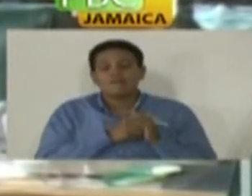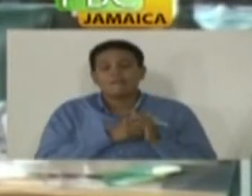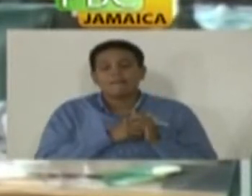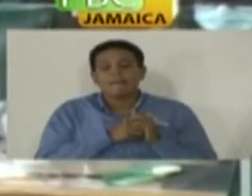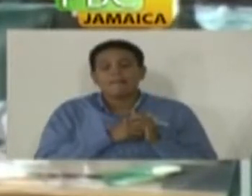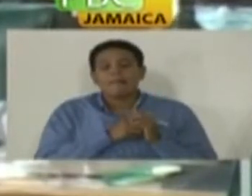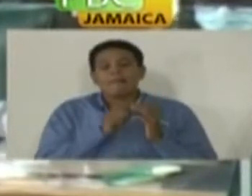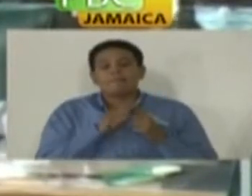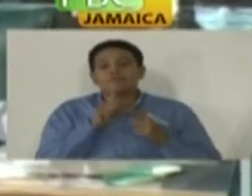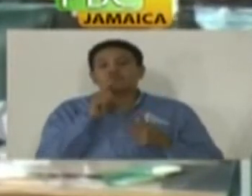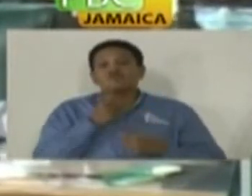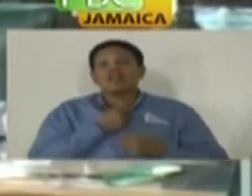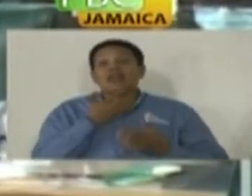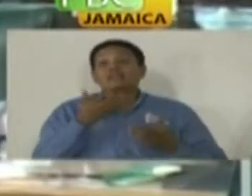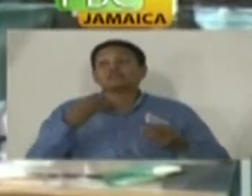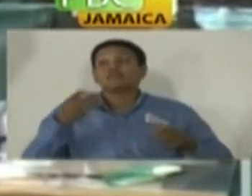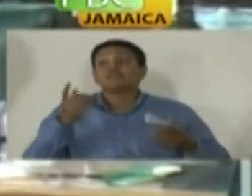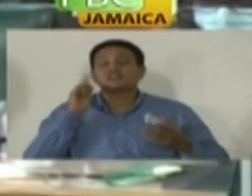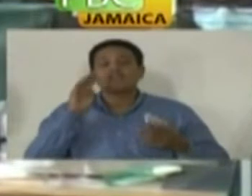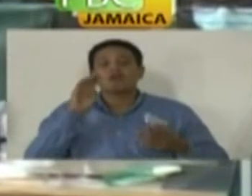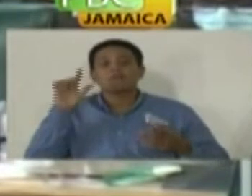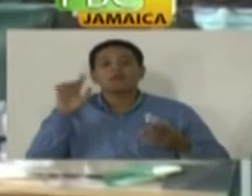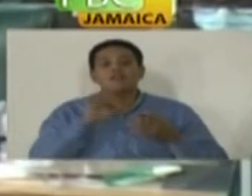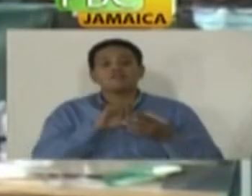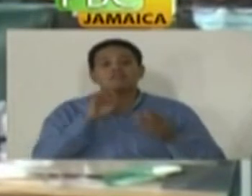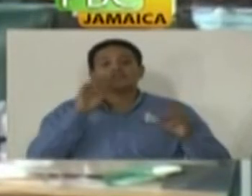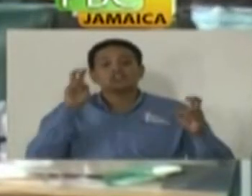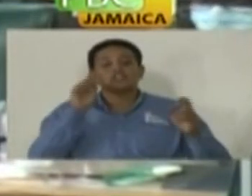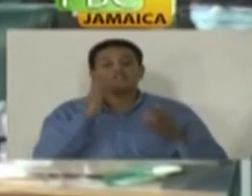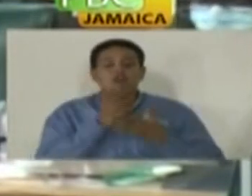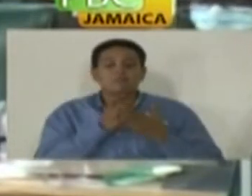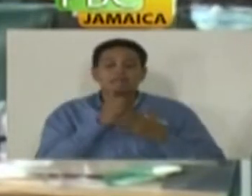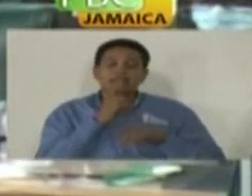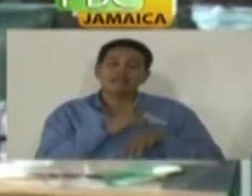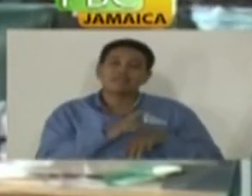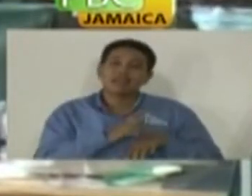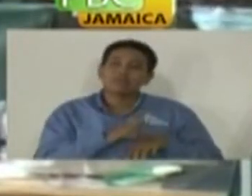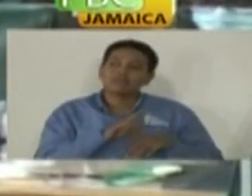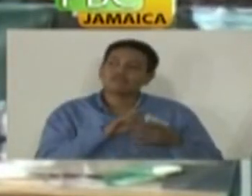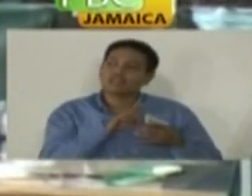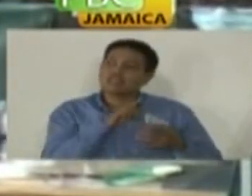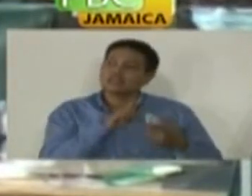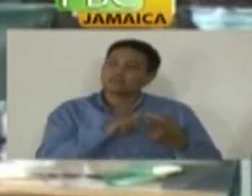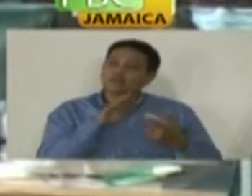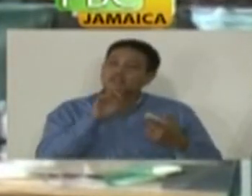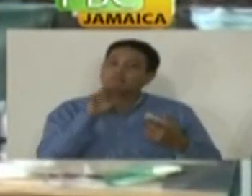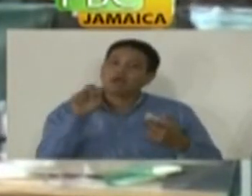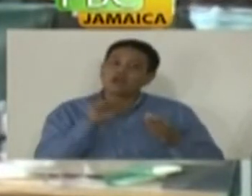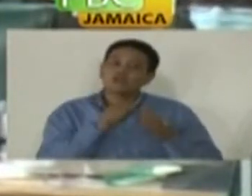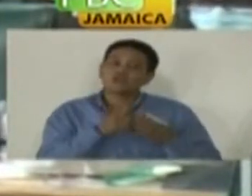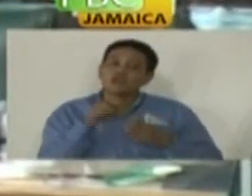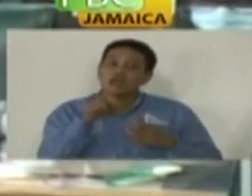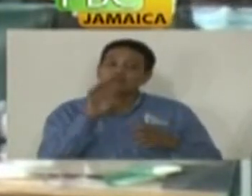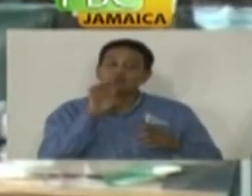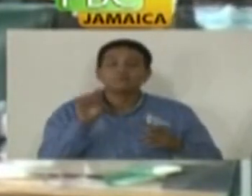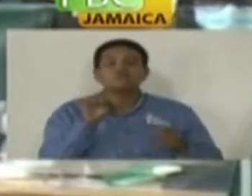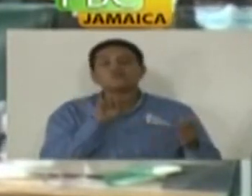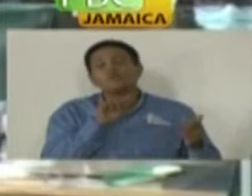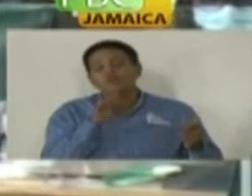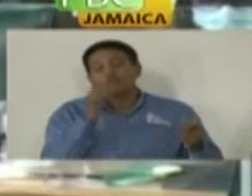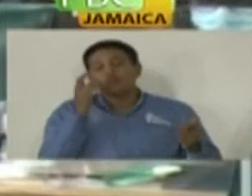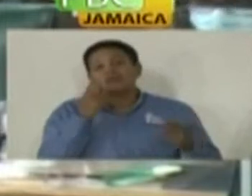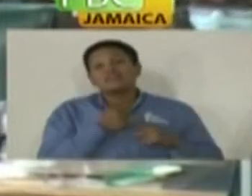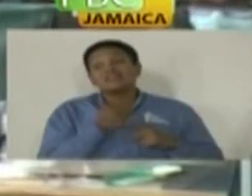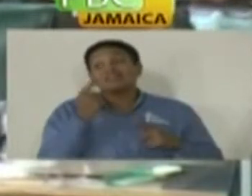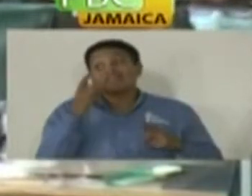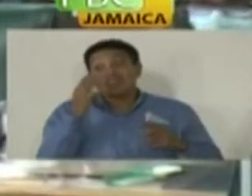an express provision for bail on the matter of appeal, the availability of it. And the Bar Association asked that it be removed because, as far